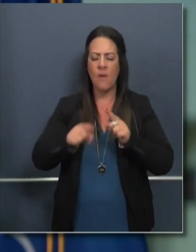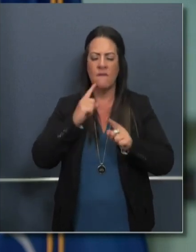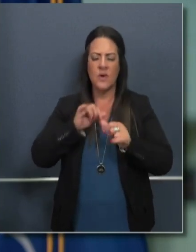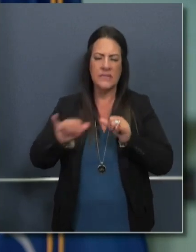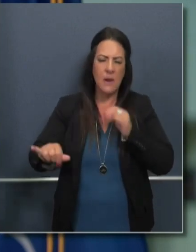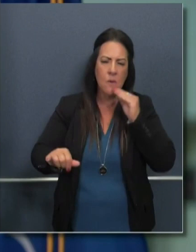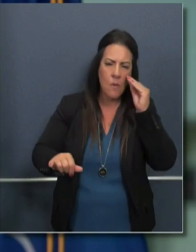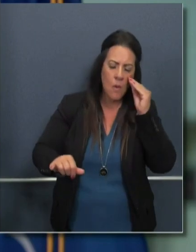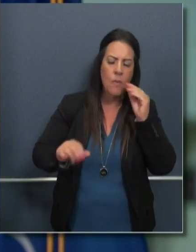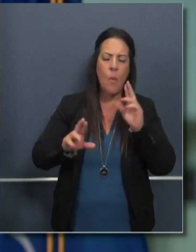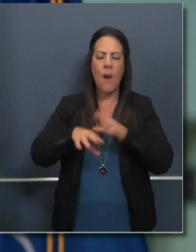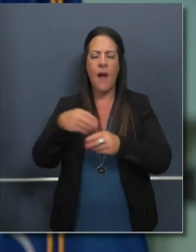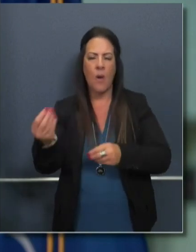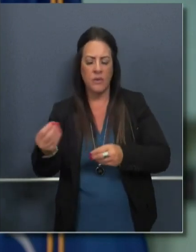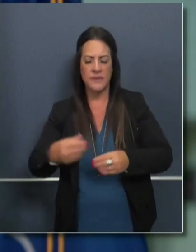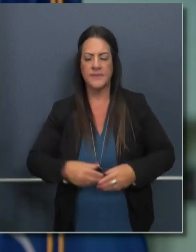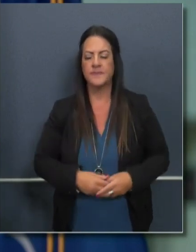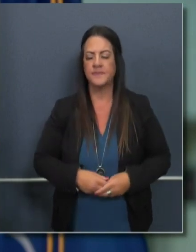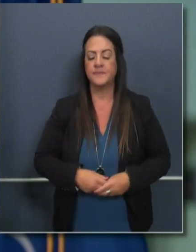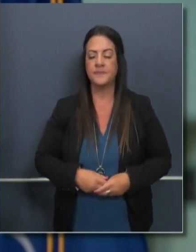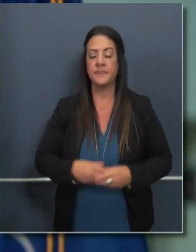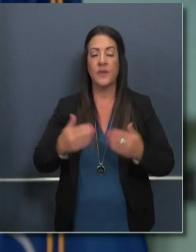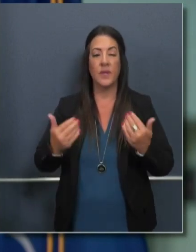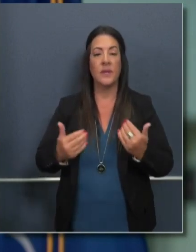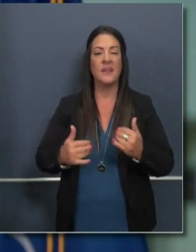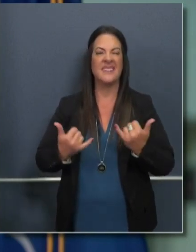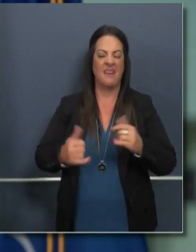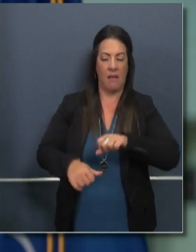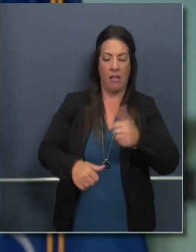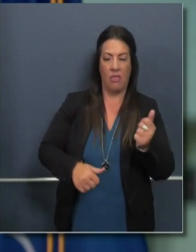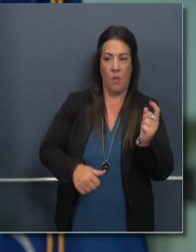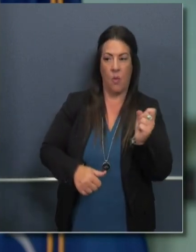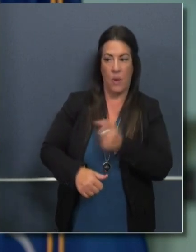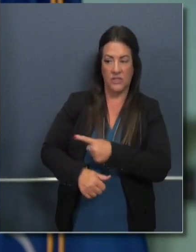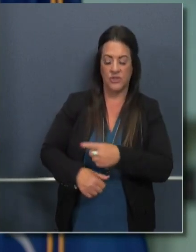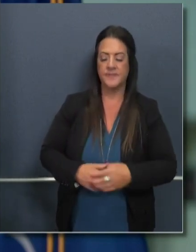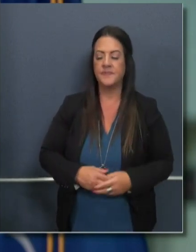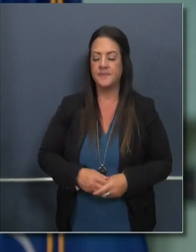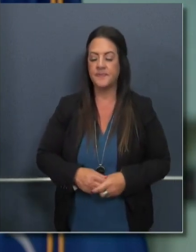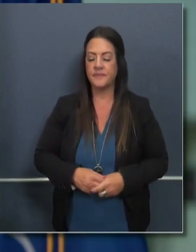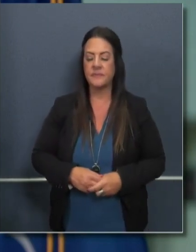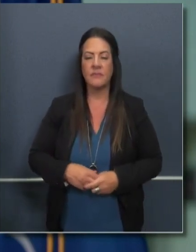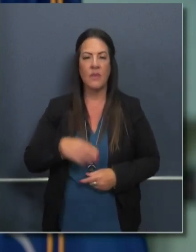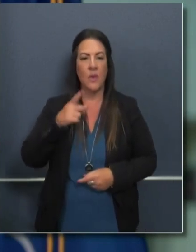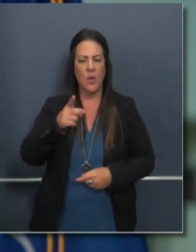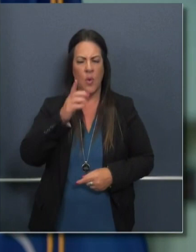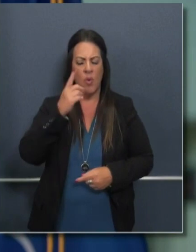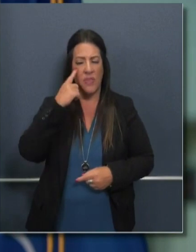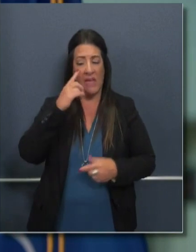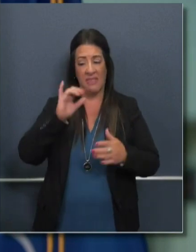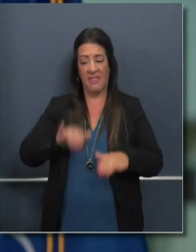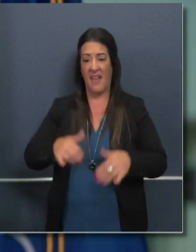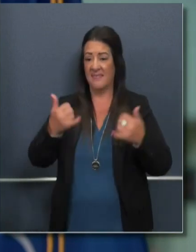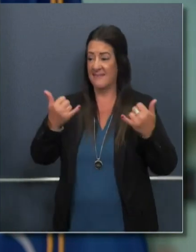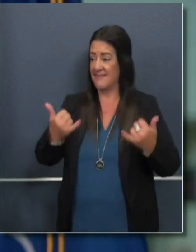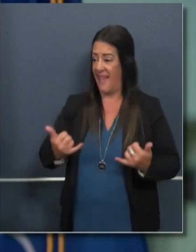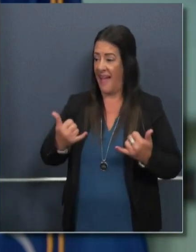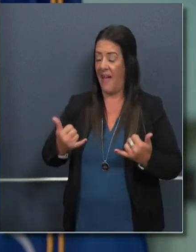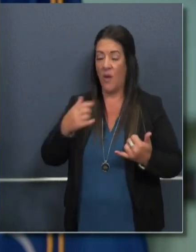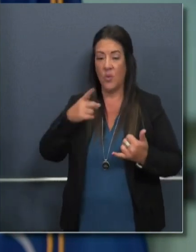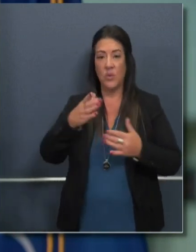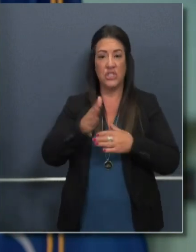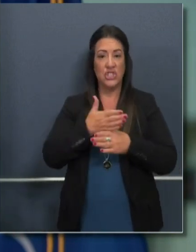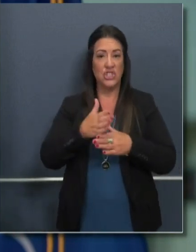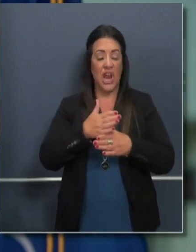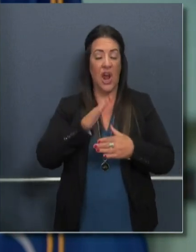Hi, Governor. I want to go back to the data portal that you announced earlier. So how do you think making this data public will change the trajectory of the virus